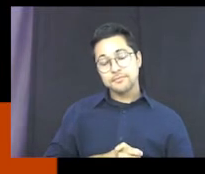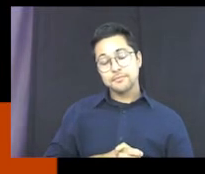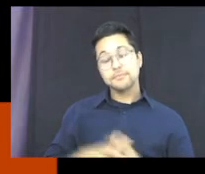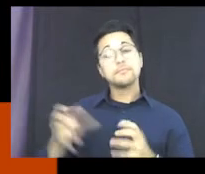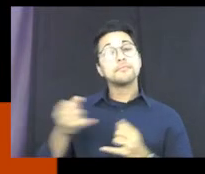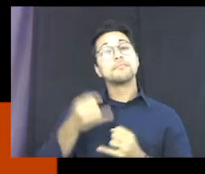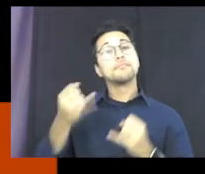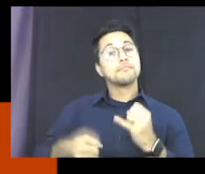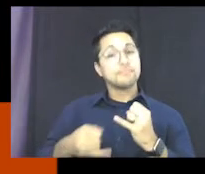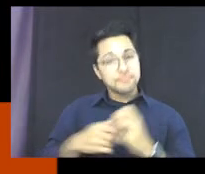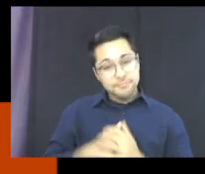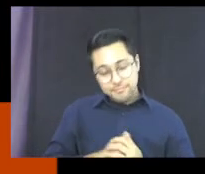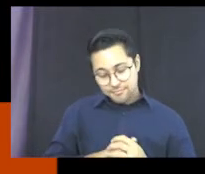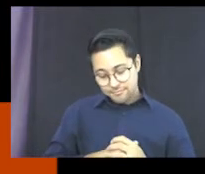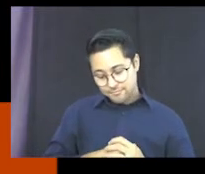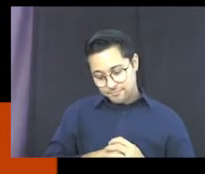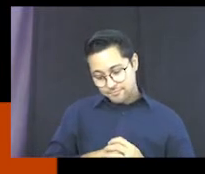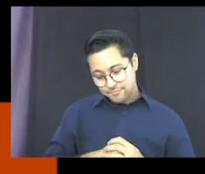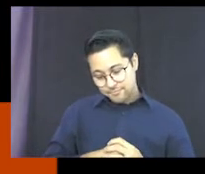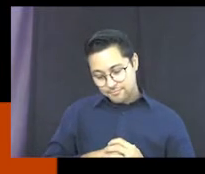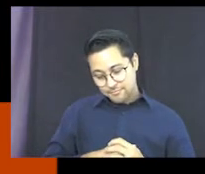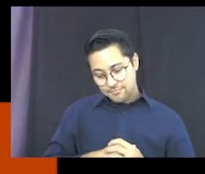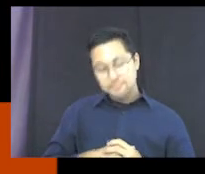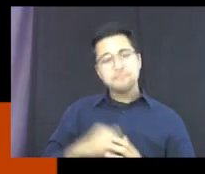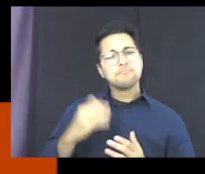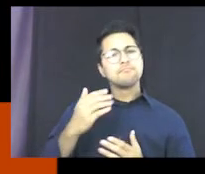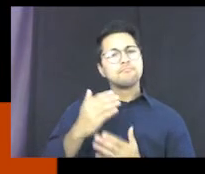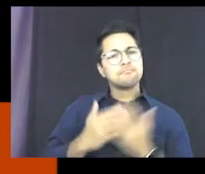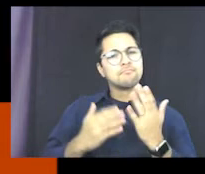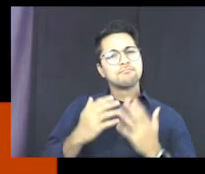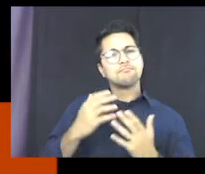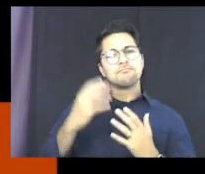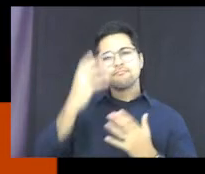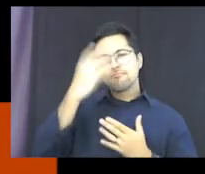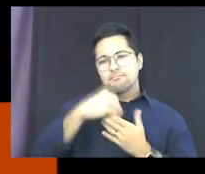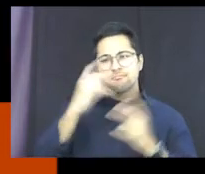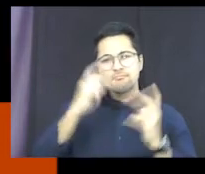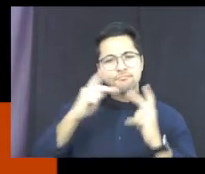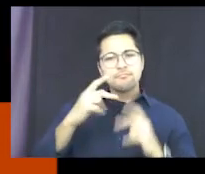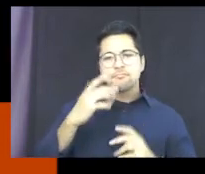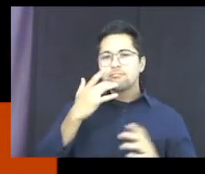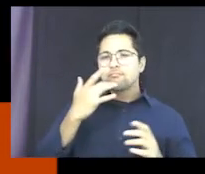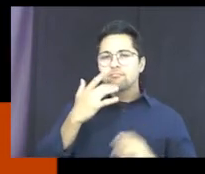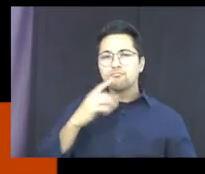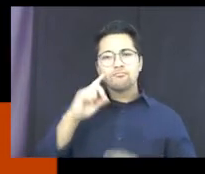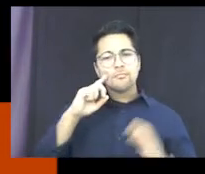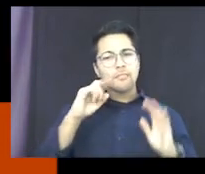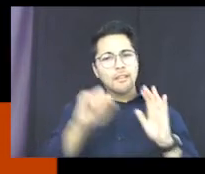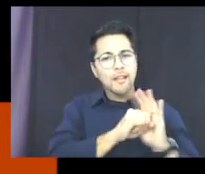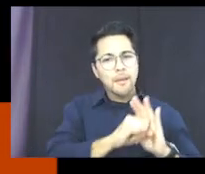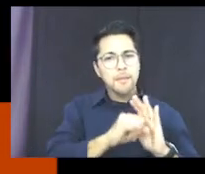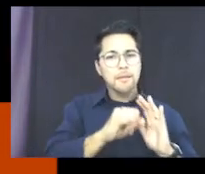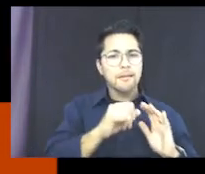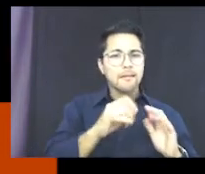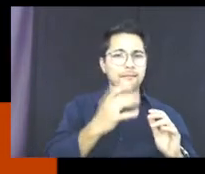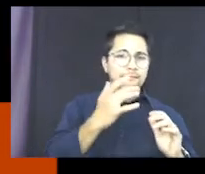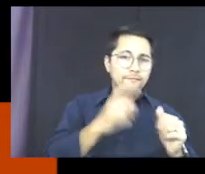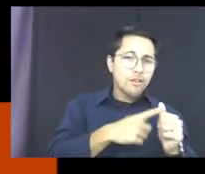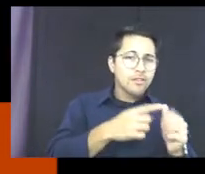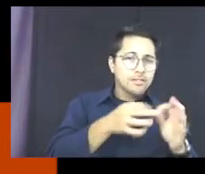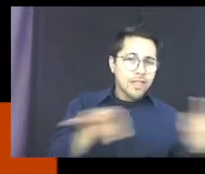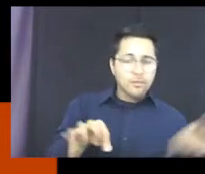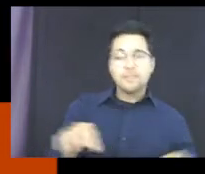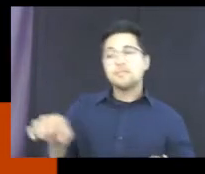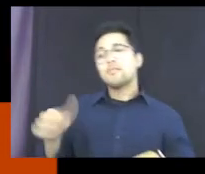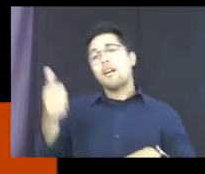Finally, some autistic people prefer identity-first language, and some autistic people